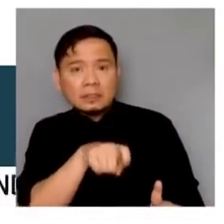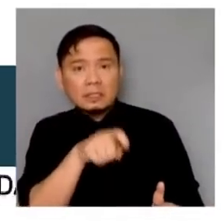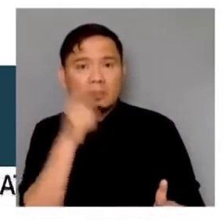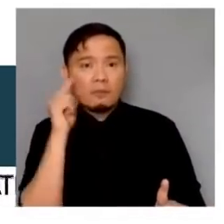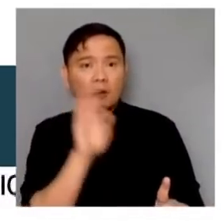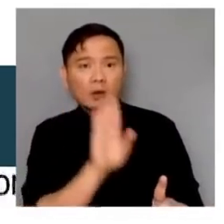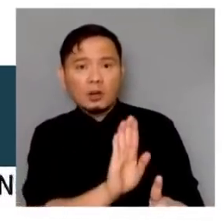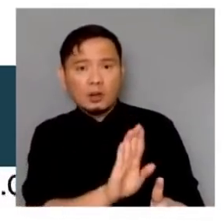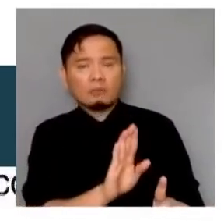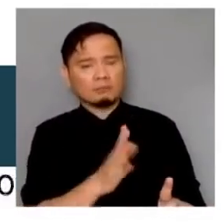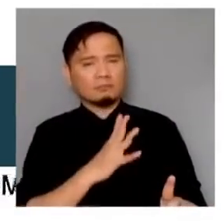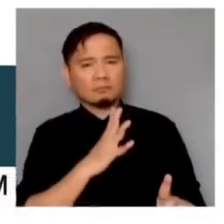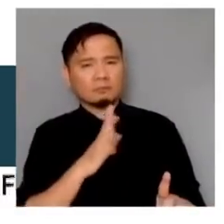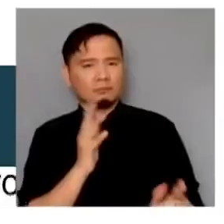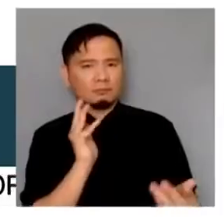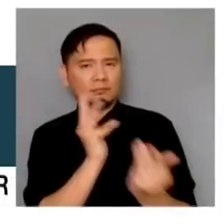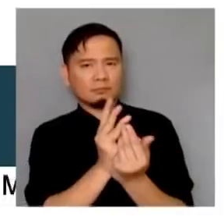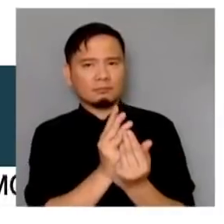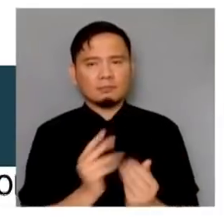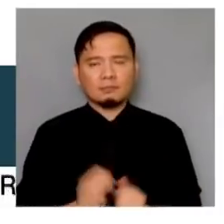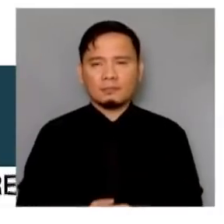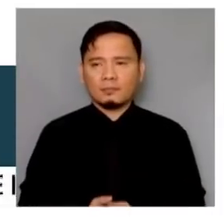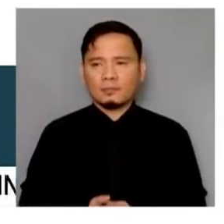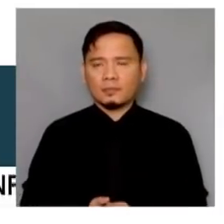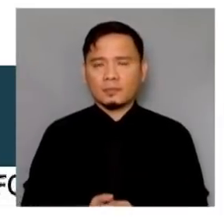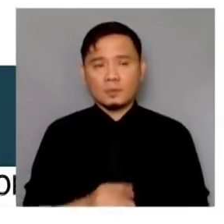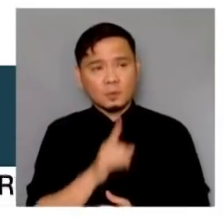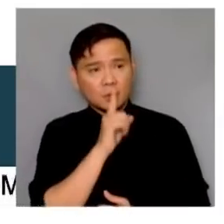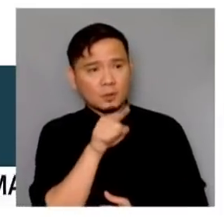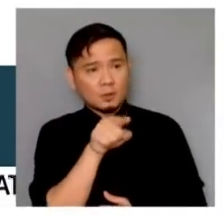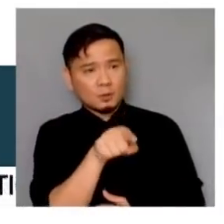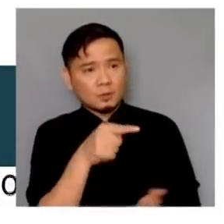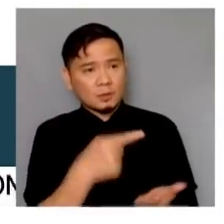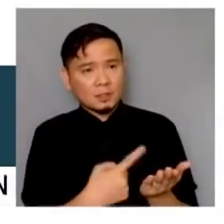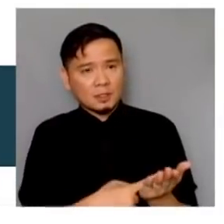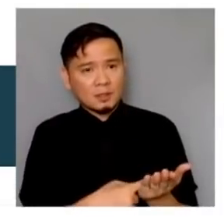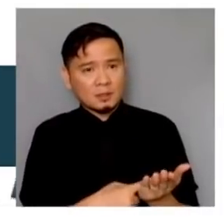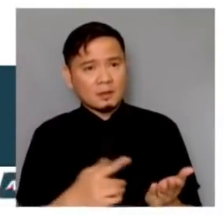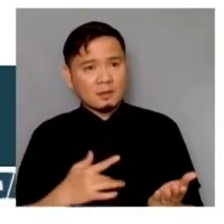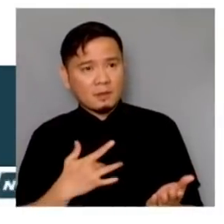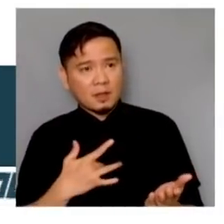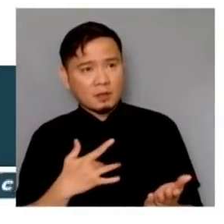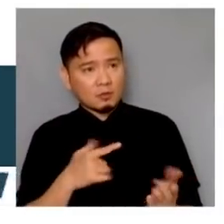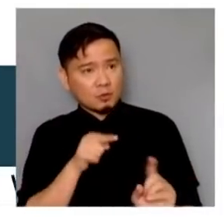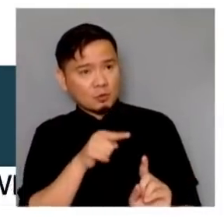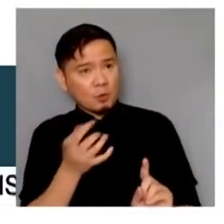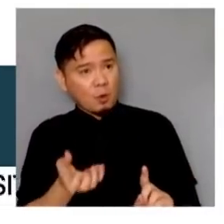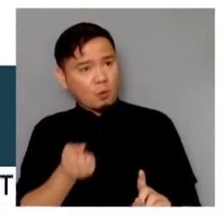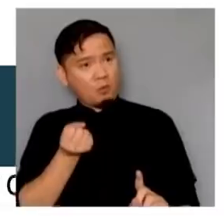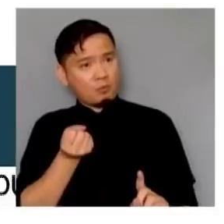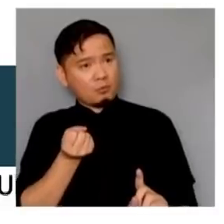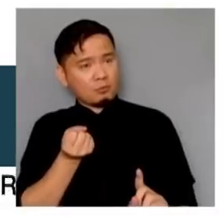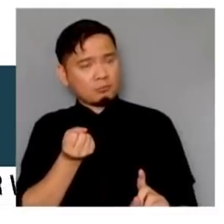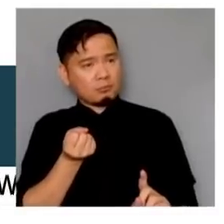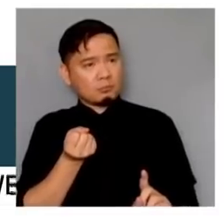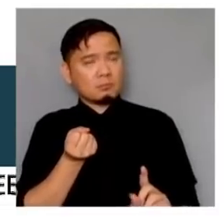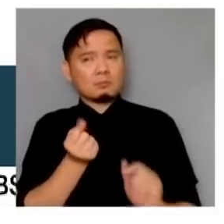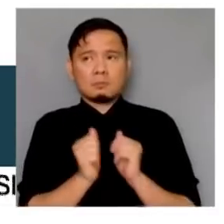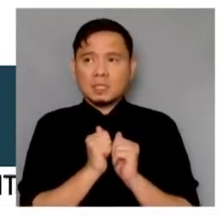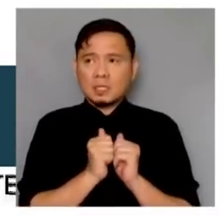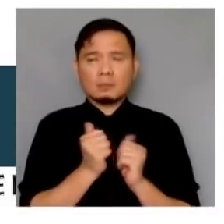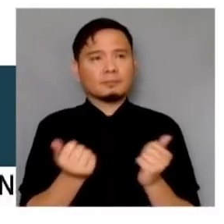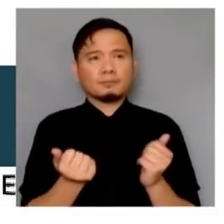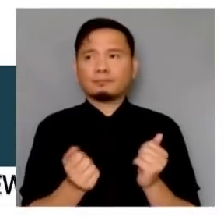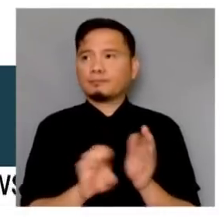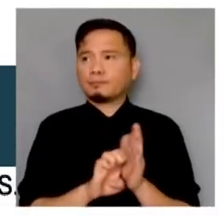mga kababayan. Because really, when you talk about it, Senator Pimentel, once you have that sense of ownership, whether you're talking about business